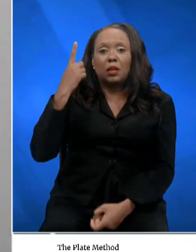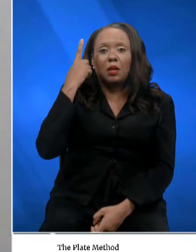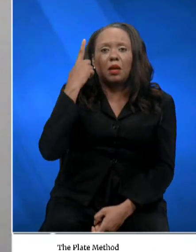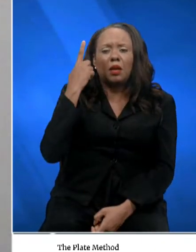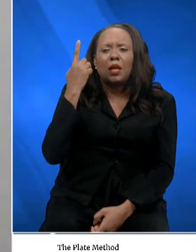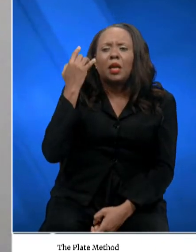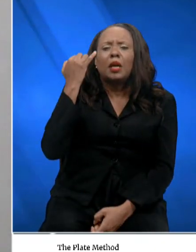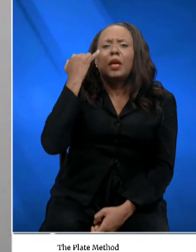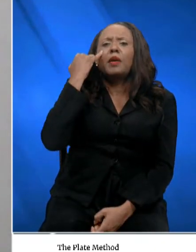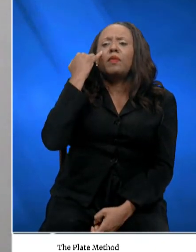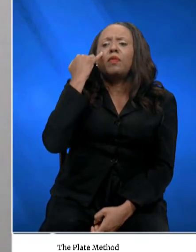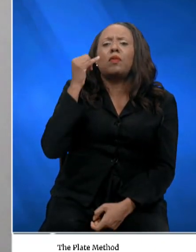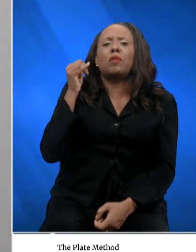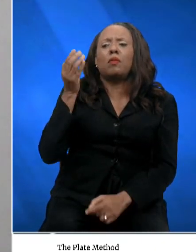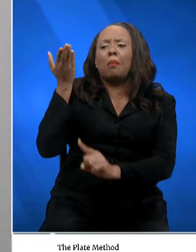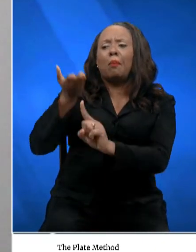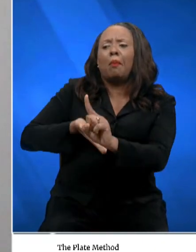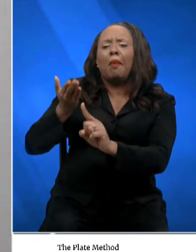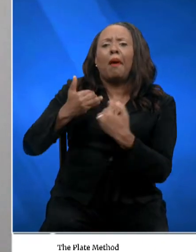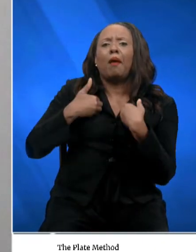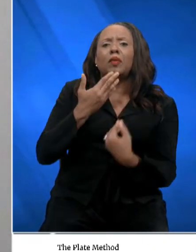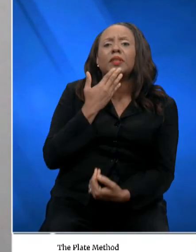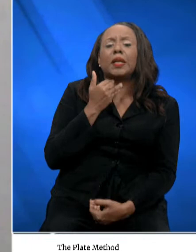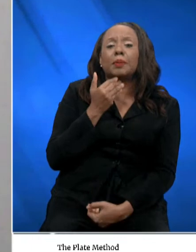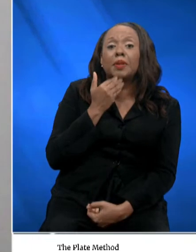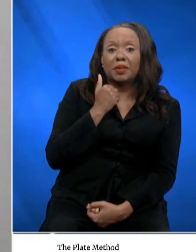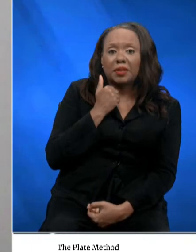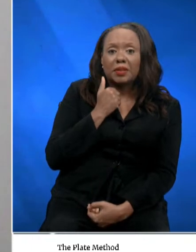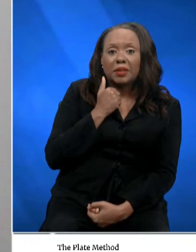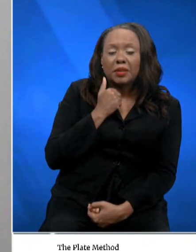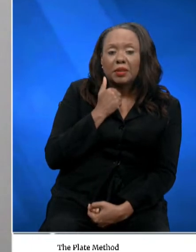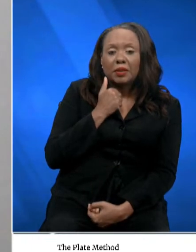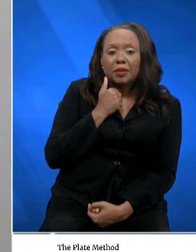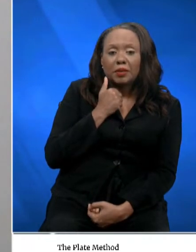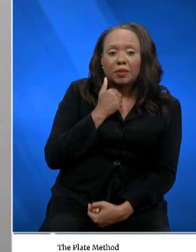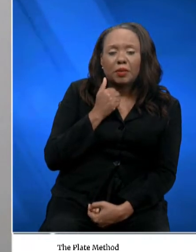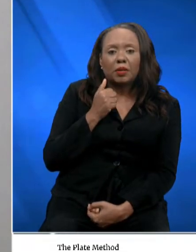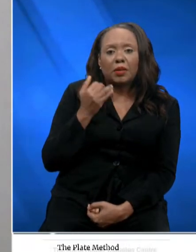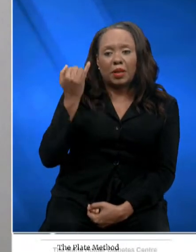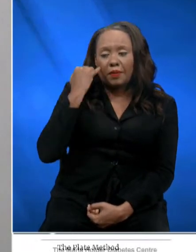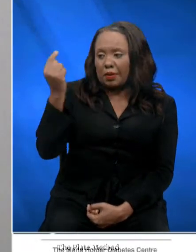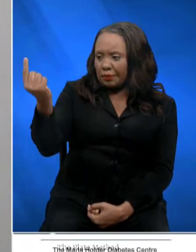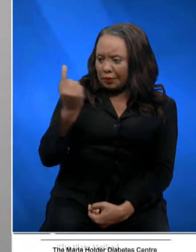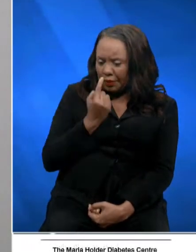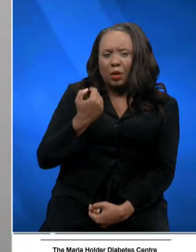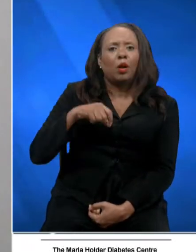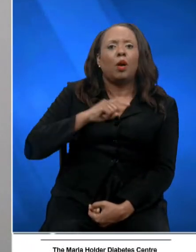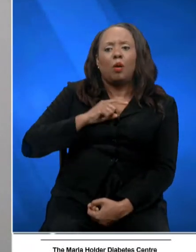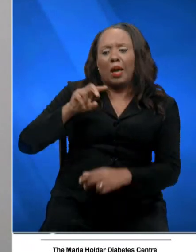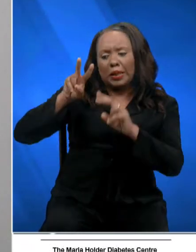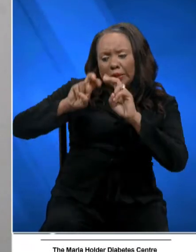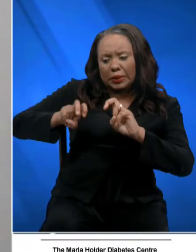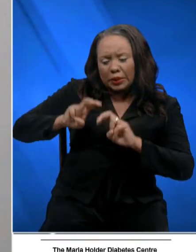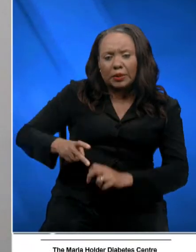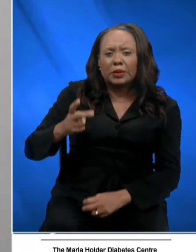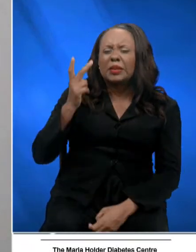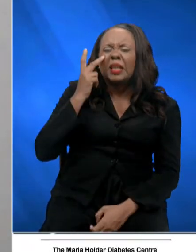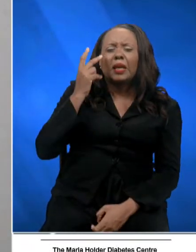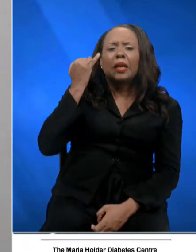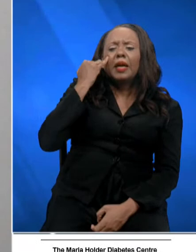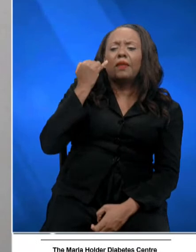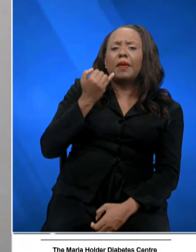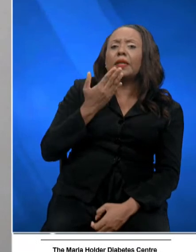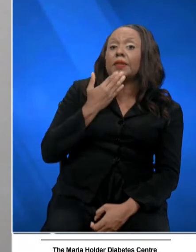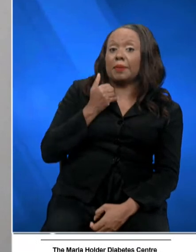and during their treatment management programs. And we work hand in hand with the other